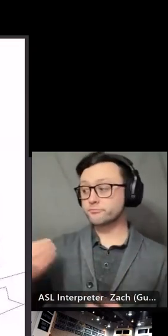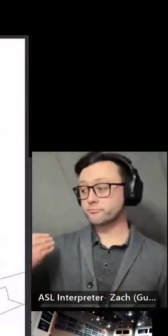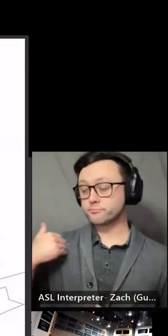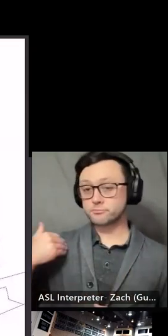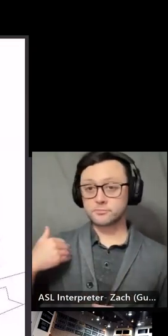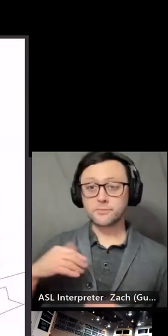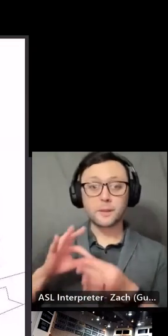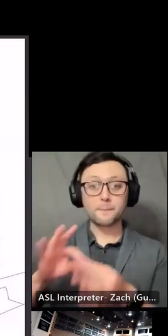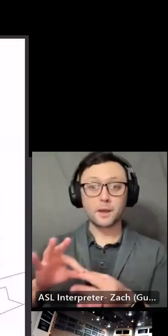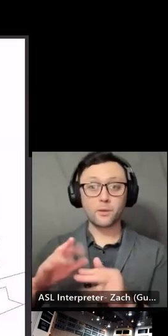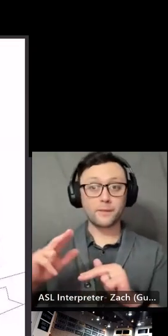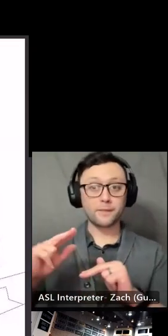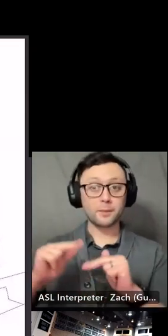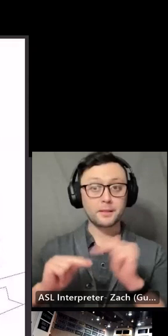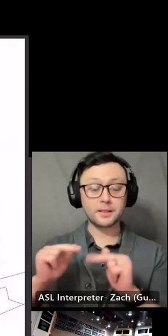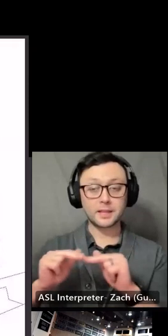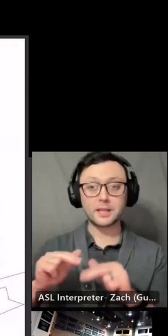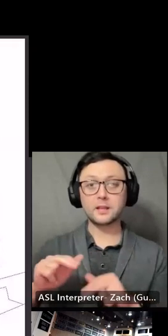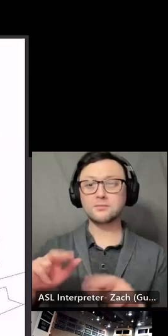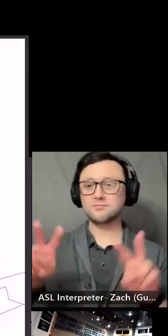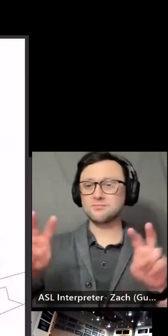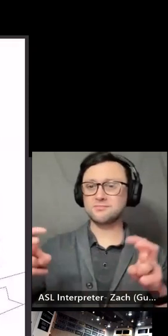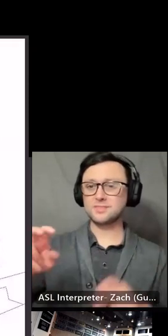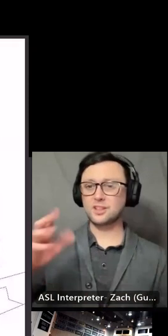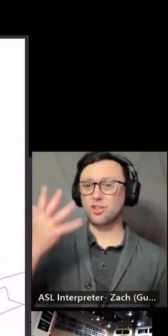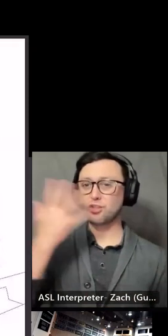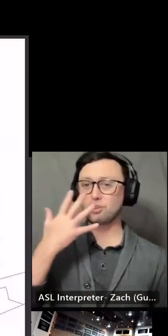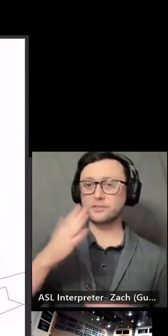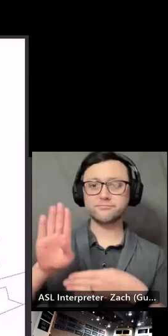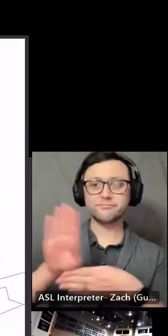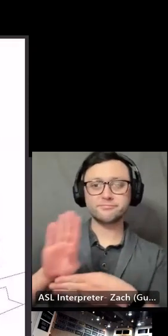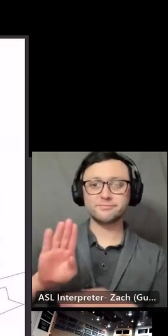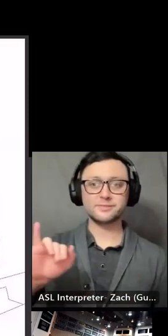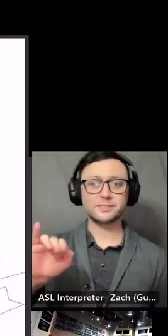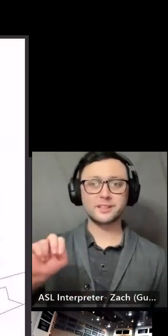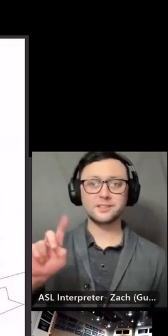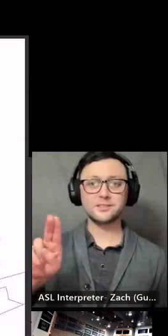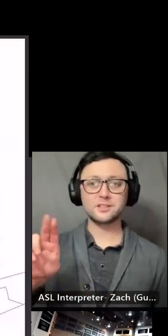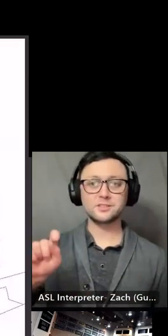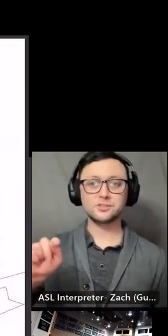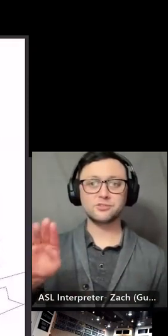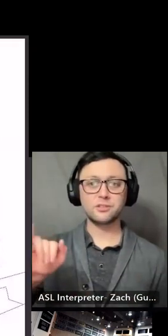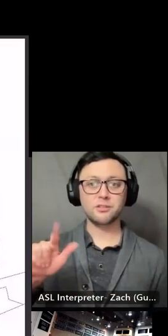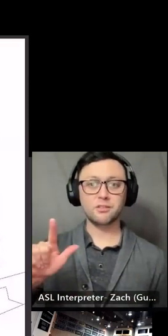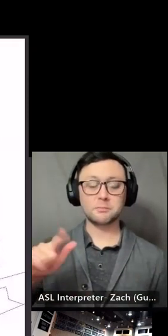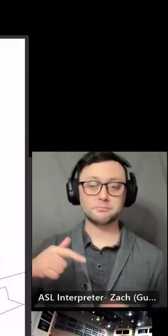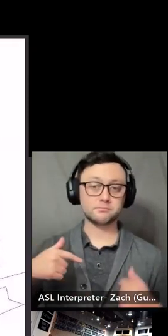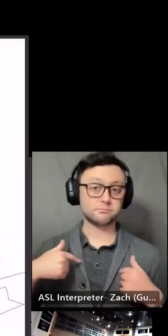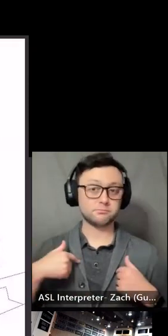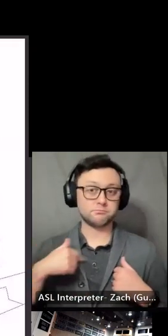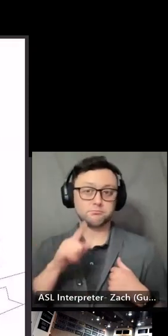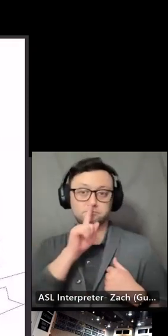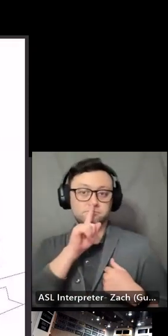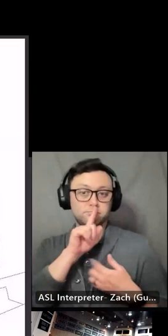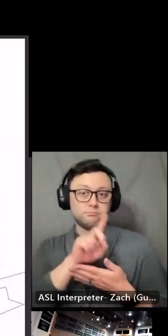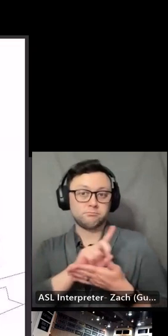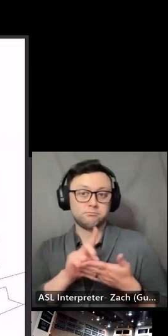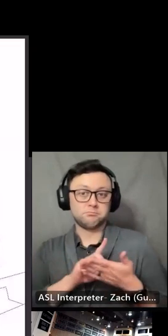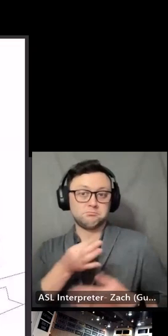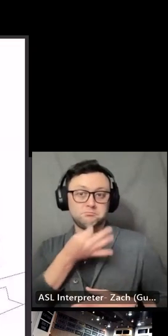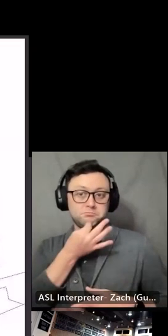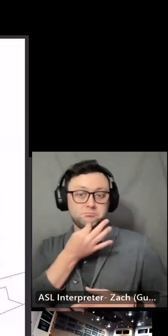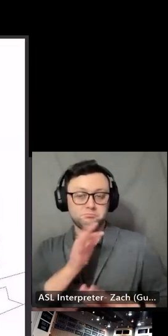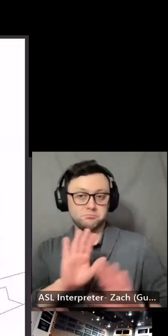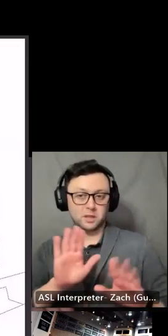the building being industrial looking, I can see, I'm not an architect, but I can see how